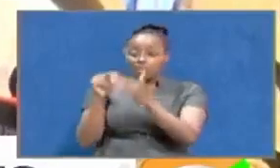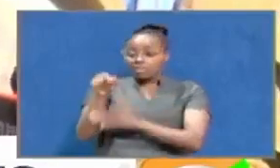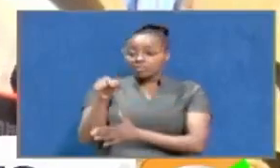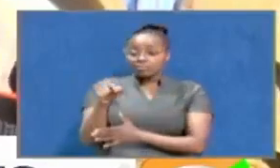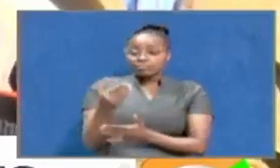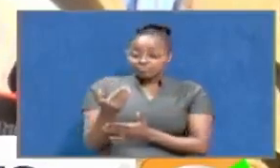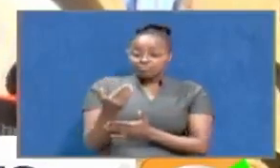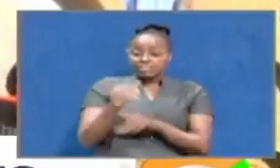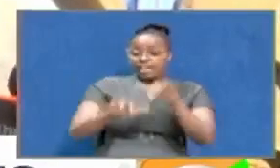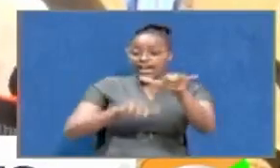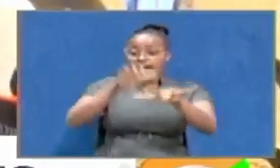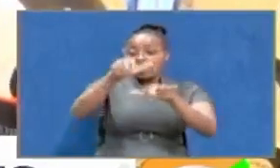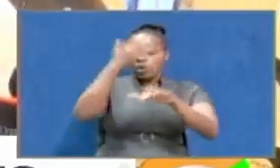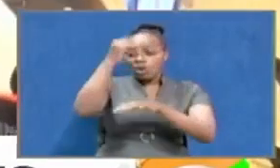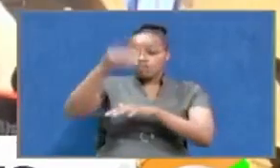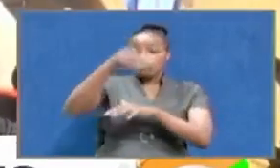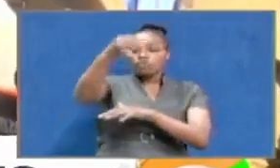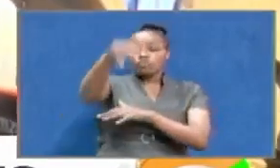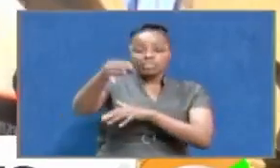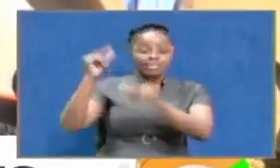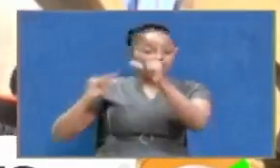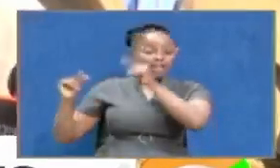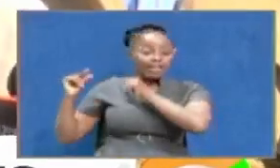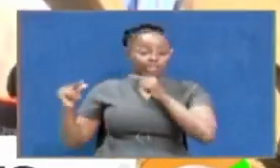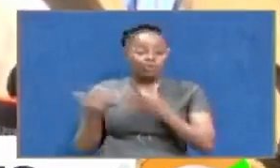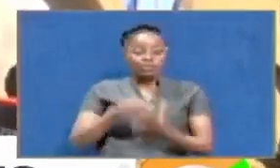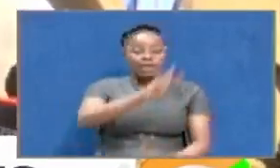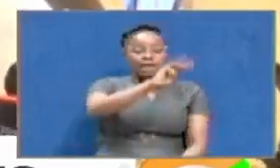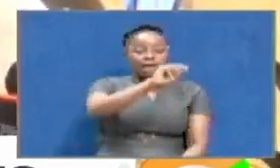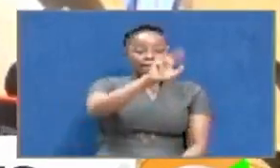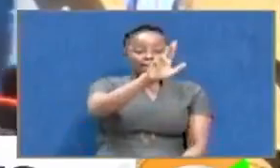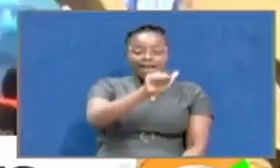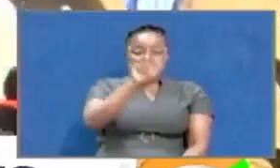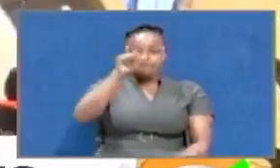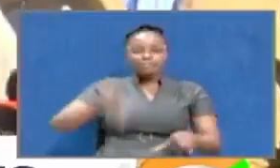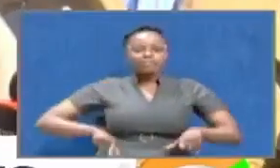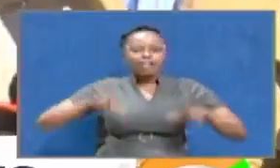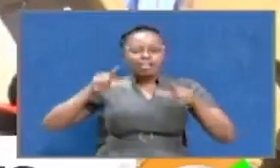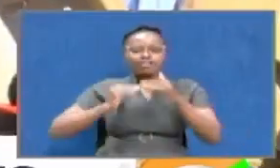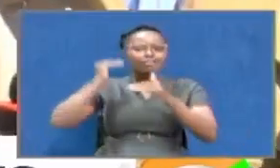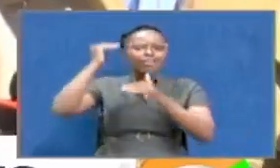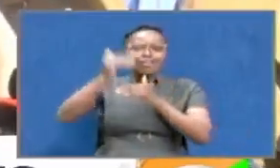great ecosystem for future generations. Mm-hmm. The Mara must live beyond all the generations.